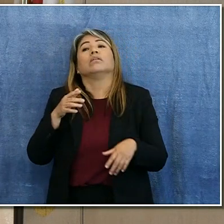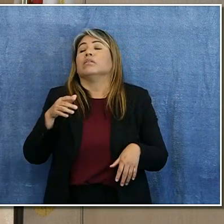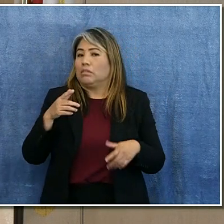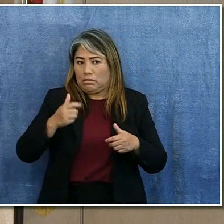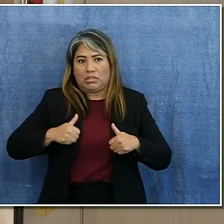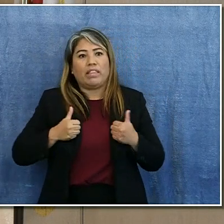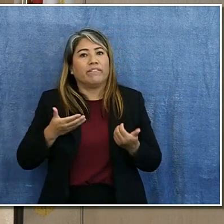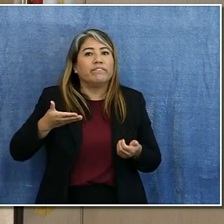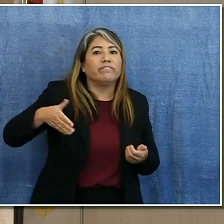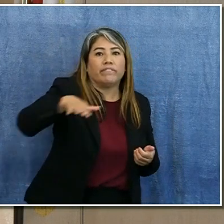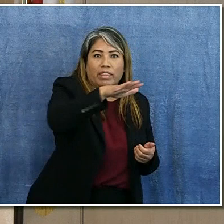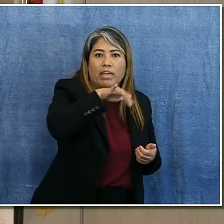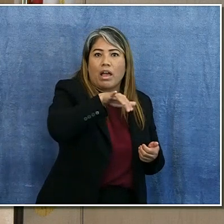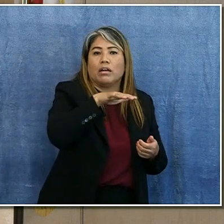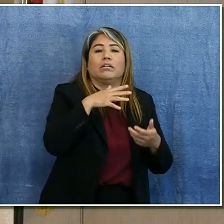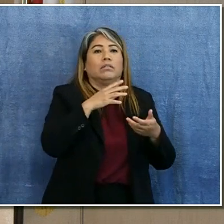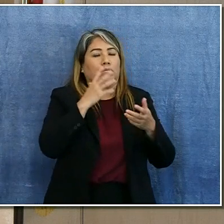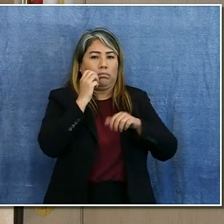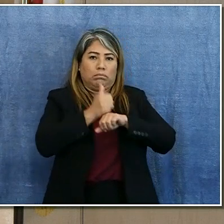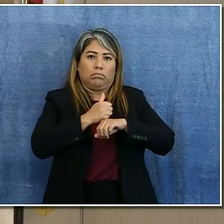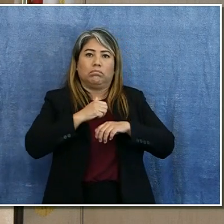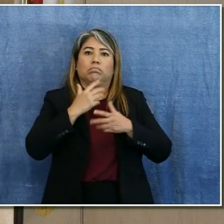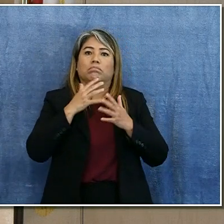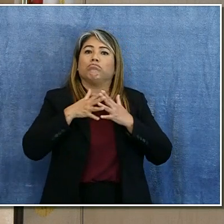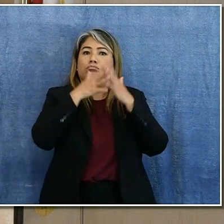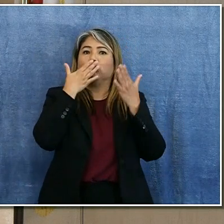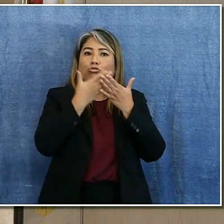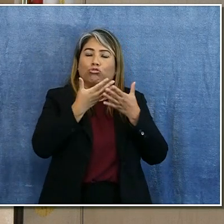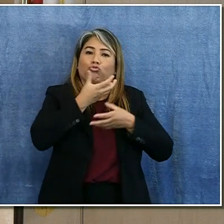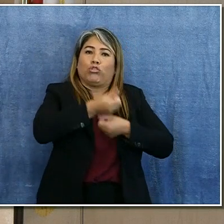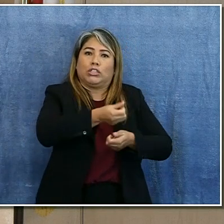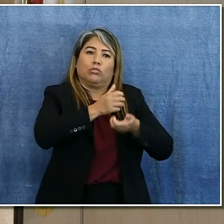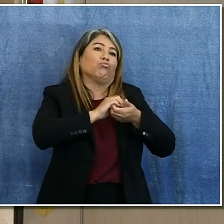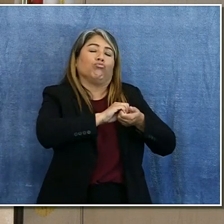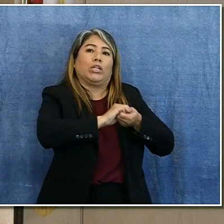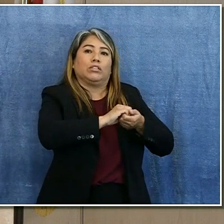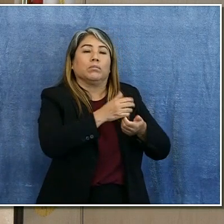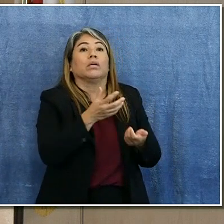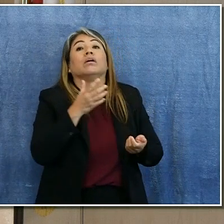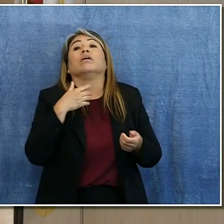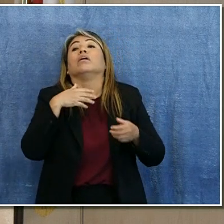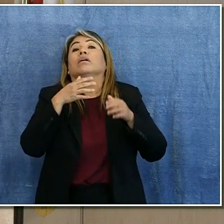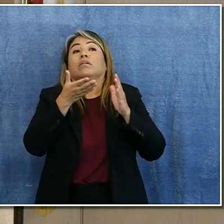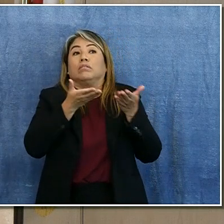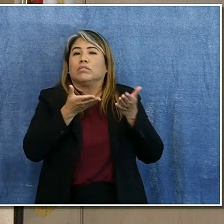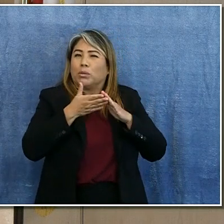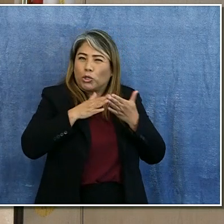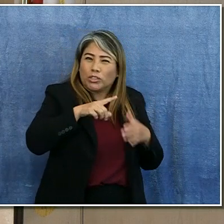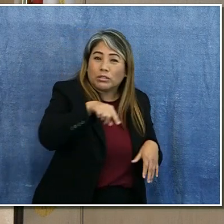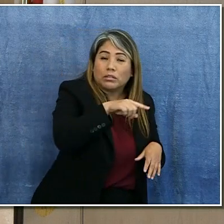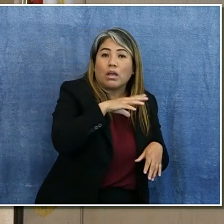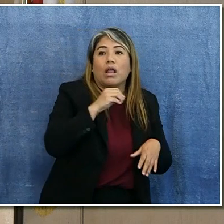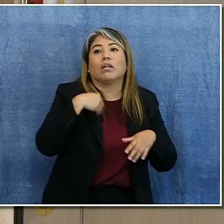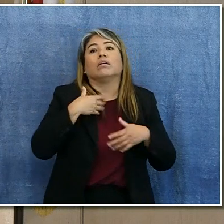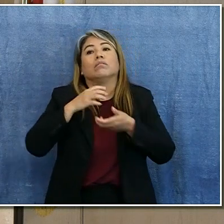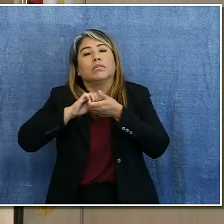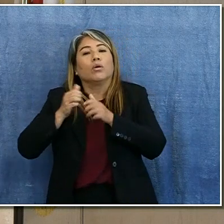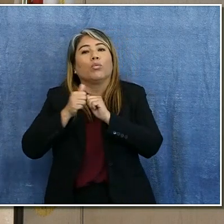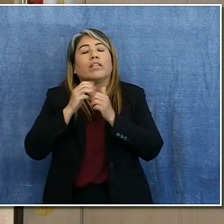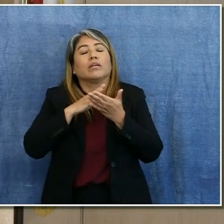a trusting relationship with the community they serve. They serve as liaisons between community health and family support